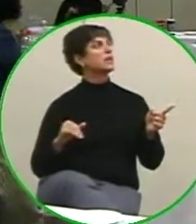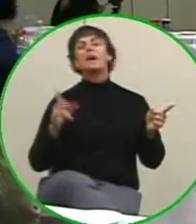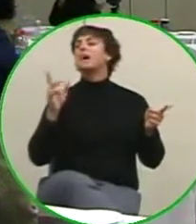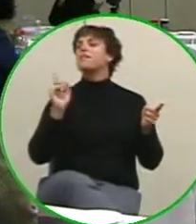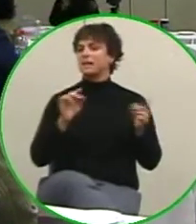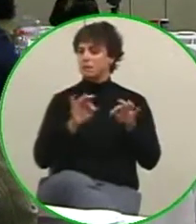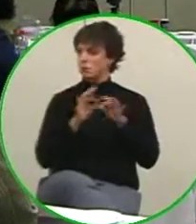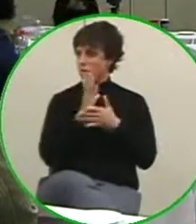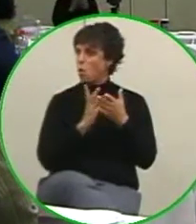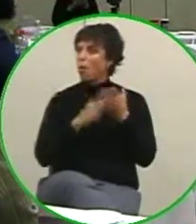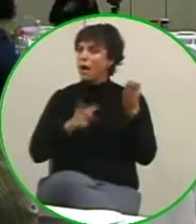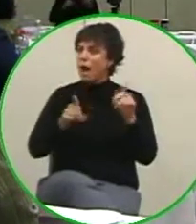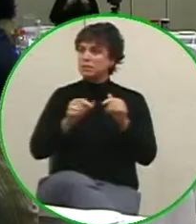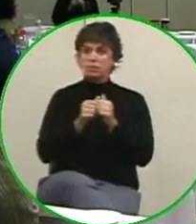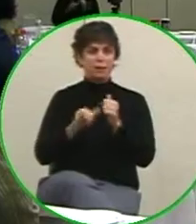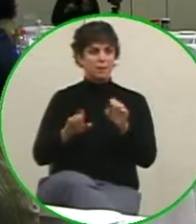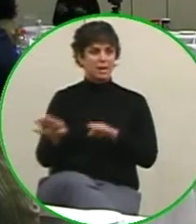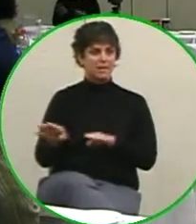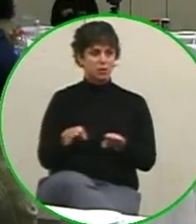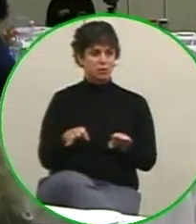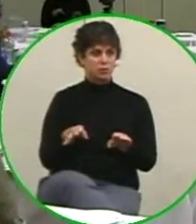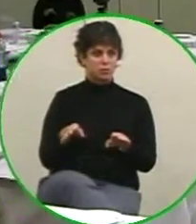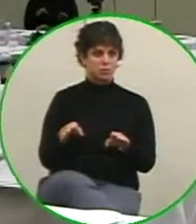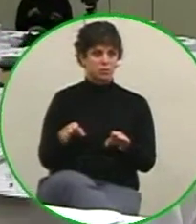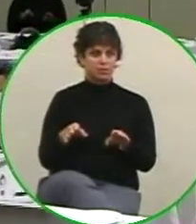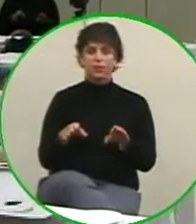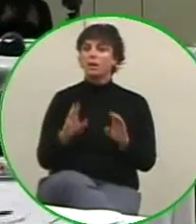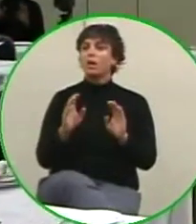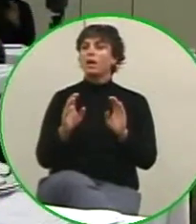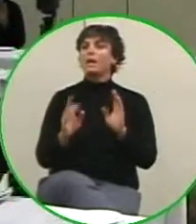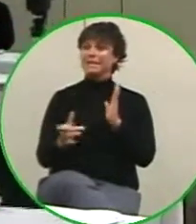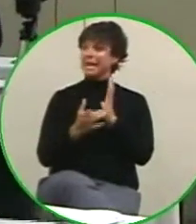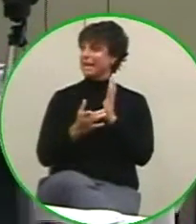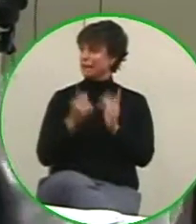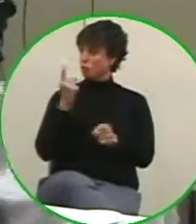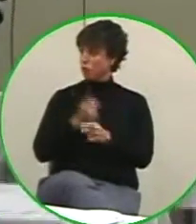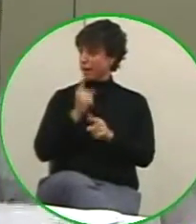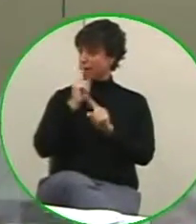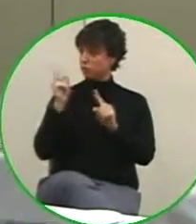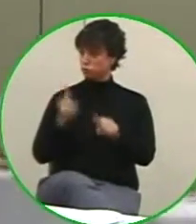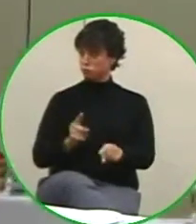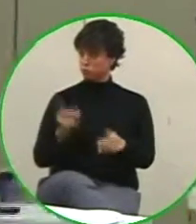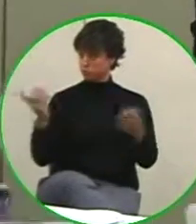to the behavior. Here's the technically correct answer.